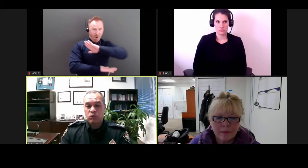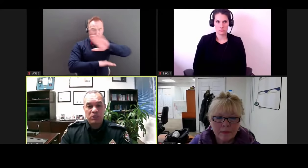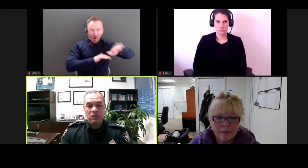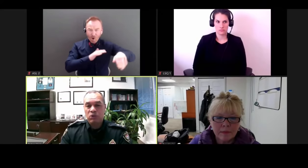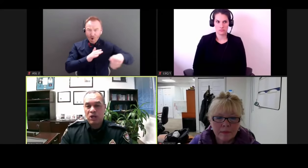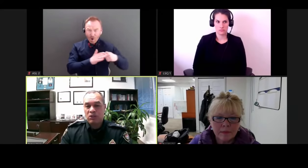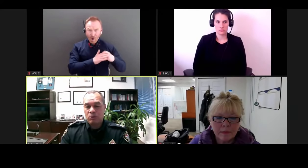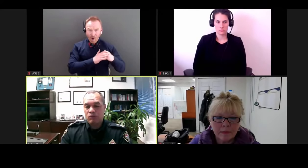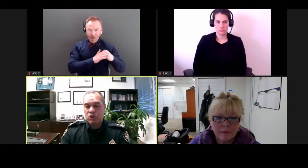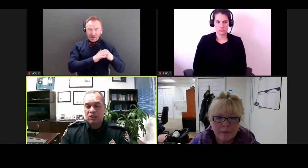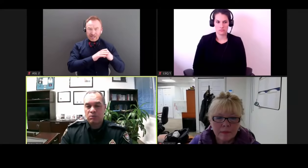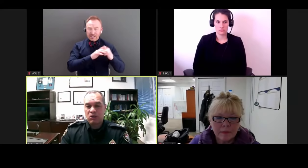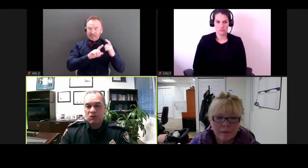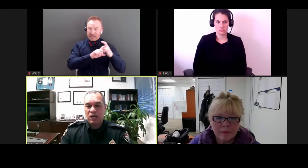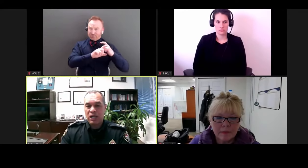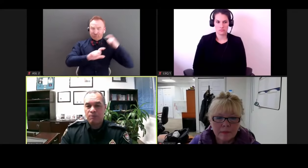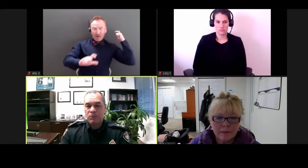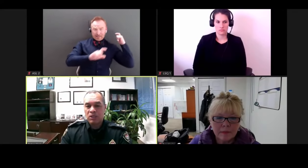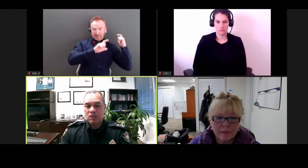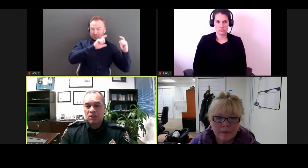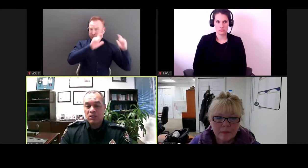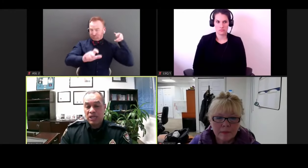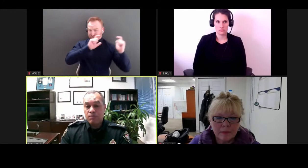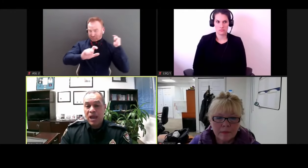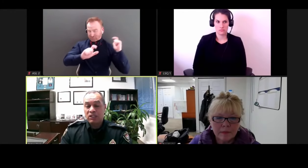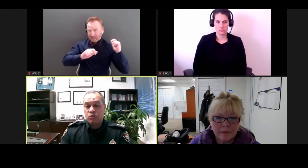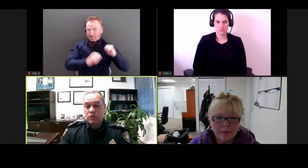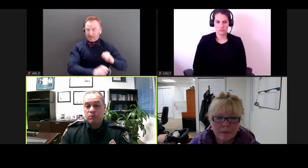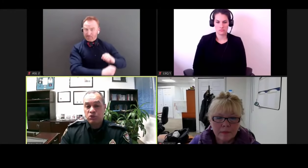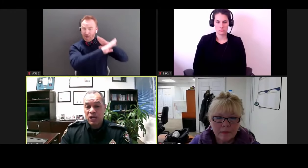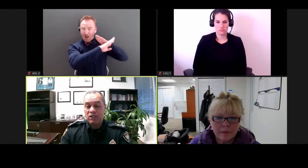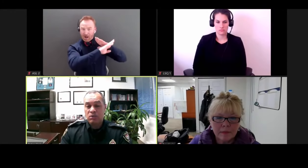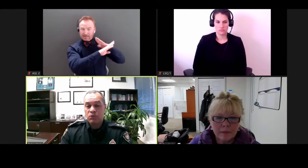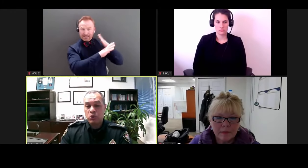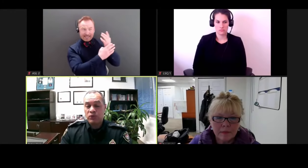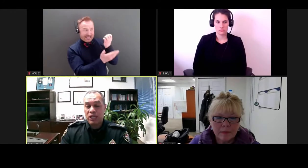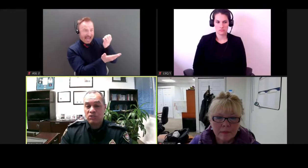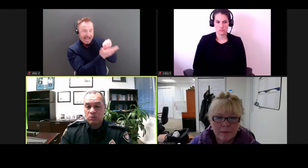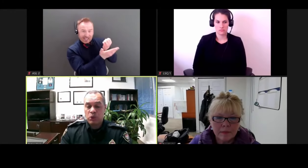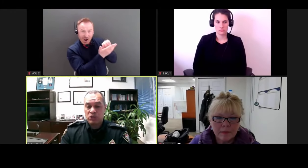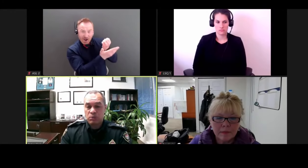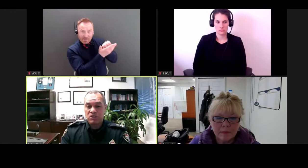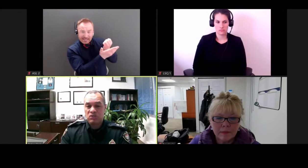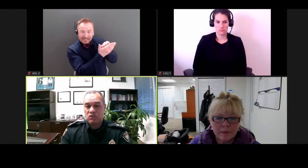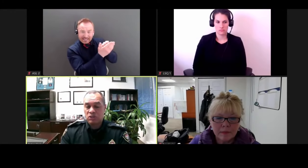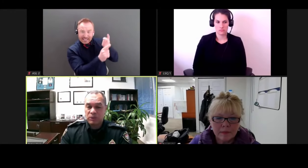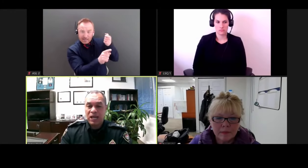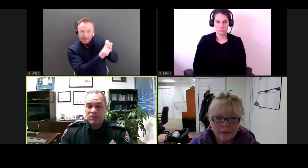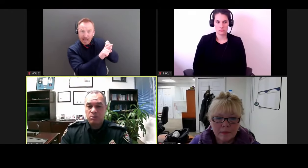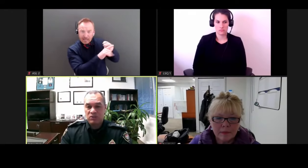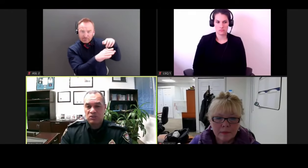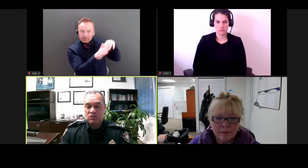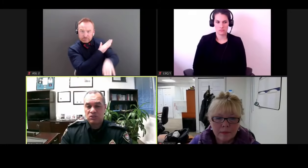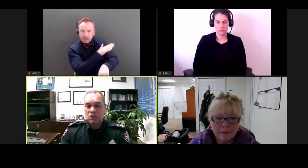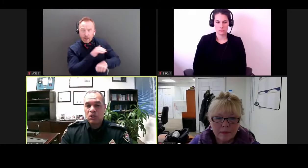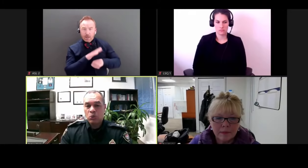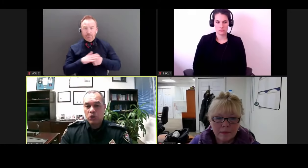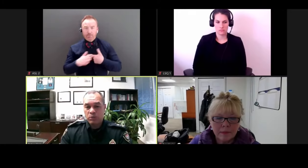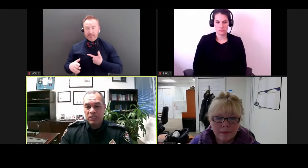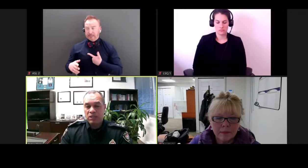impact would be even greater than what we've talked about right now. The impact of people trying to move and support their businesses, supply their